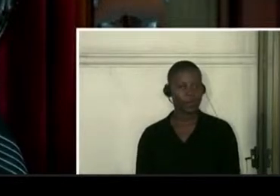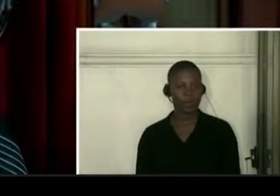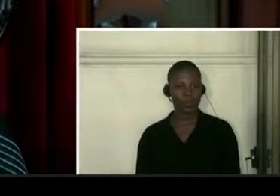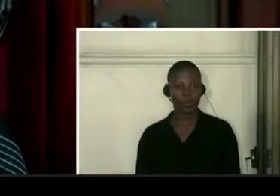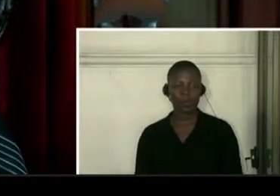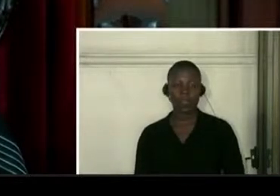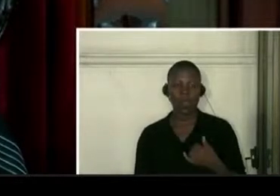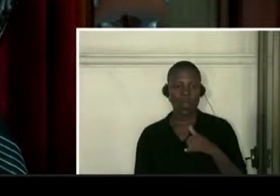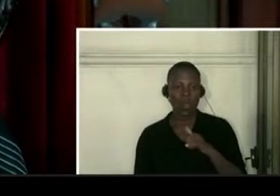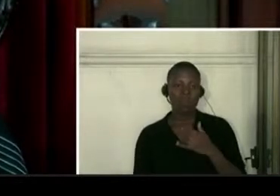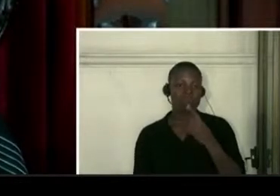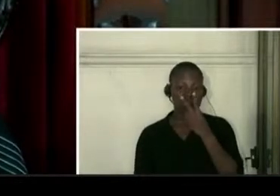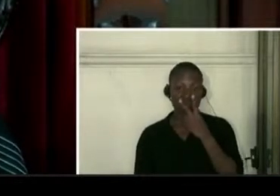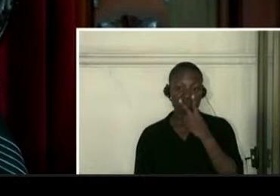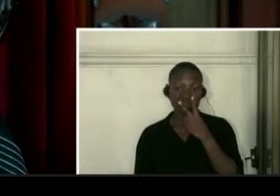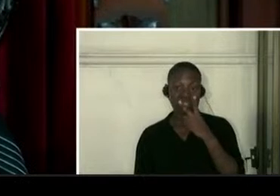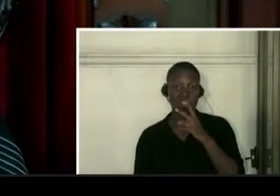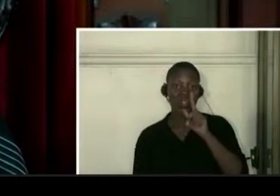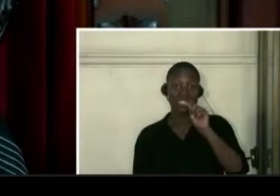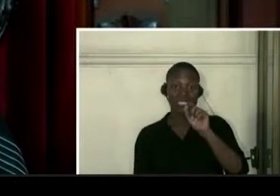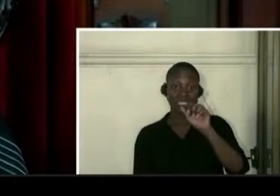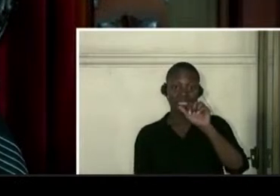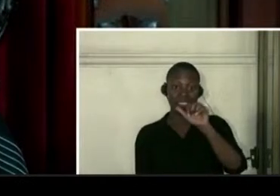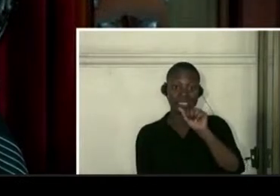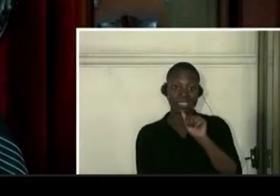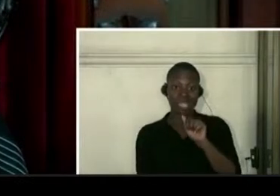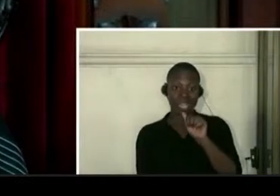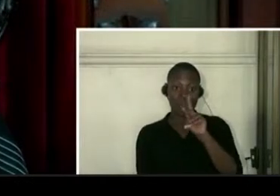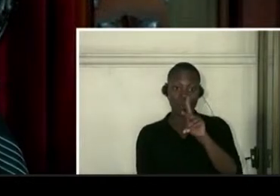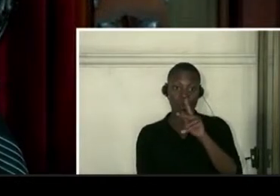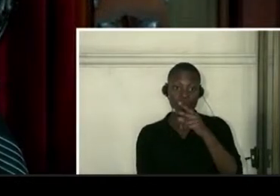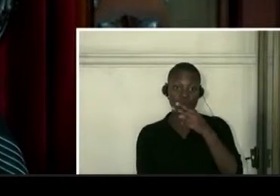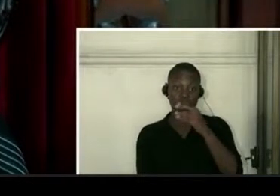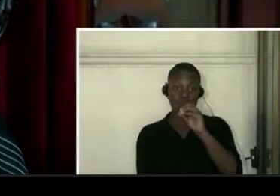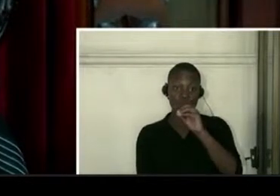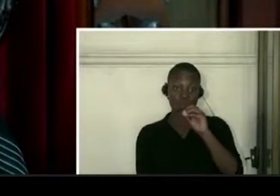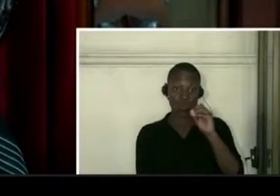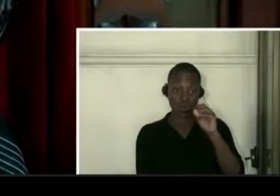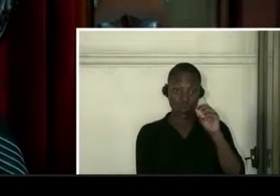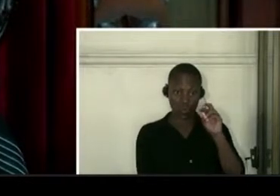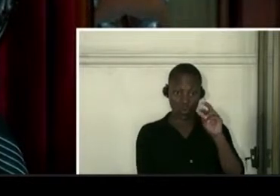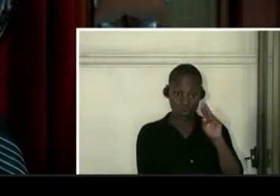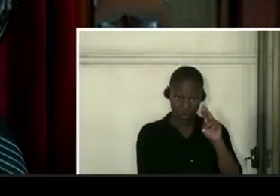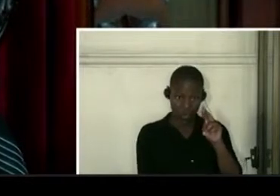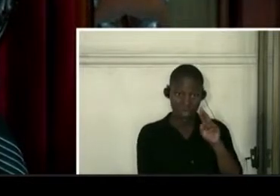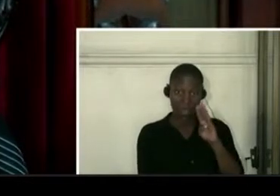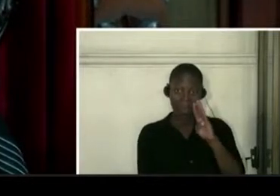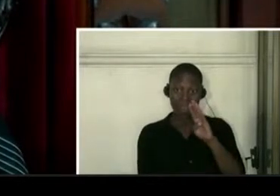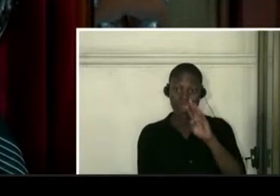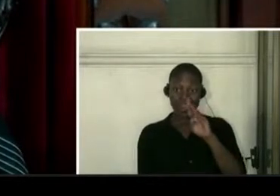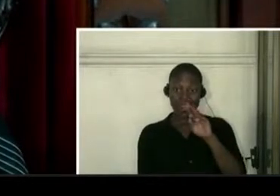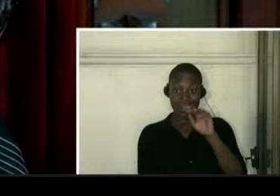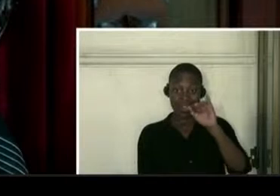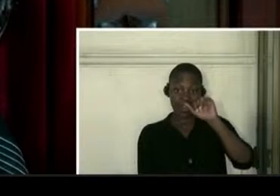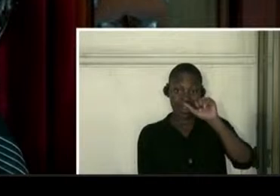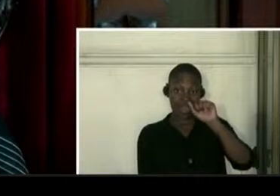It seems as if Honorable Taku Rajpanzi is not here. Honorable Taku Rajpanzi?